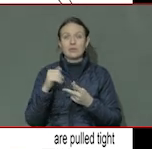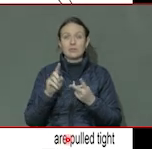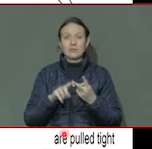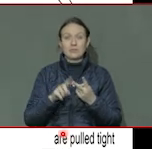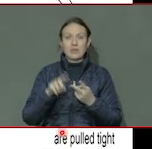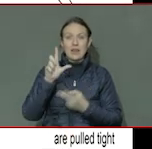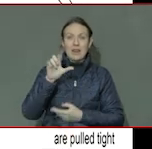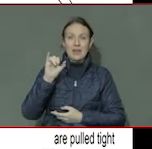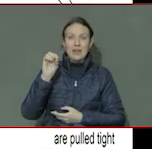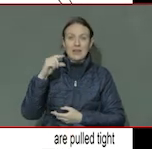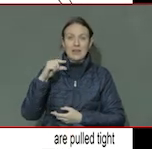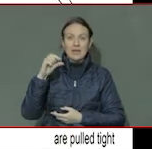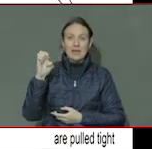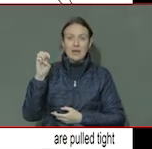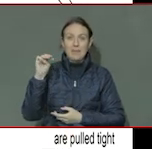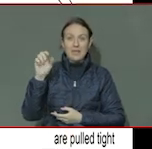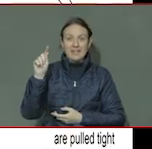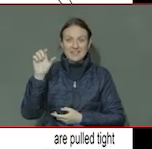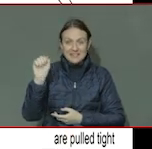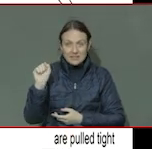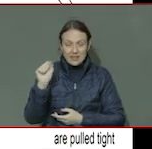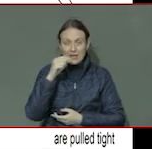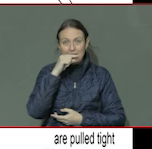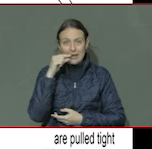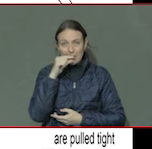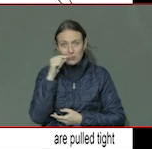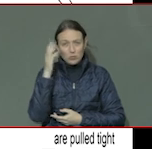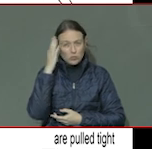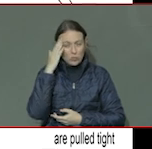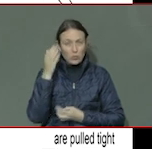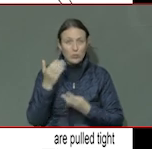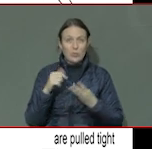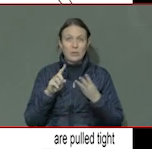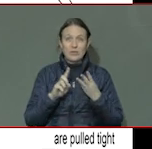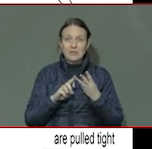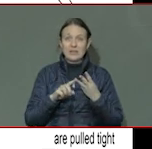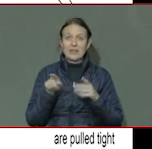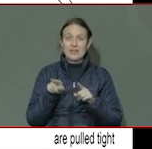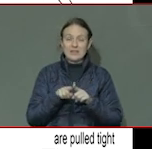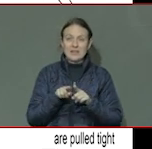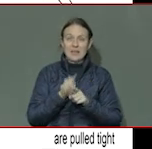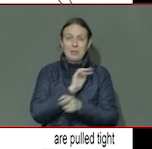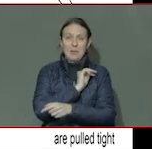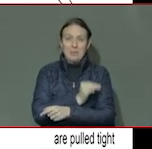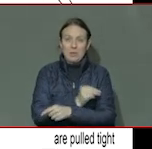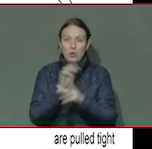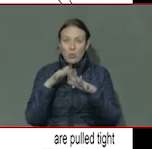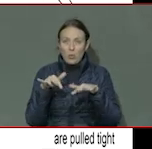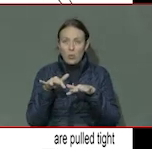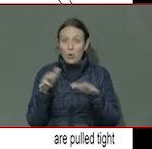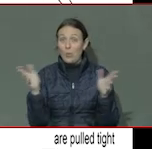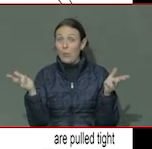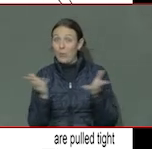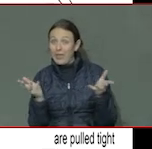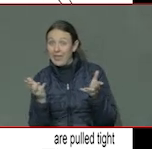ligaments, and then of course the ciliary muscle, where they are and what